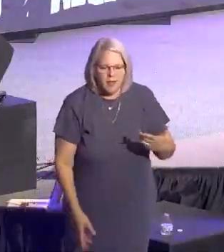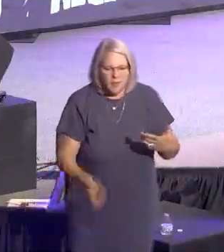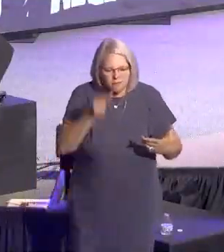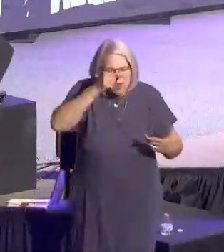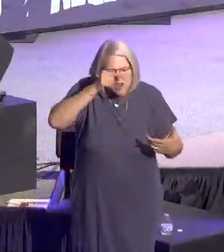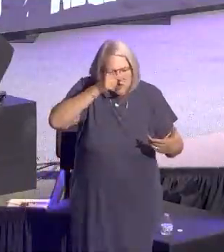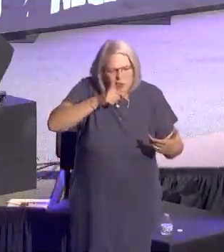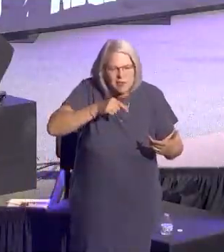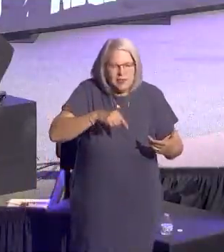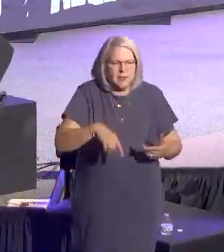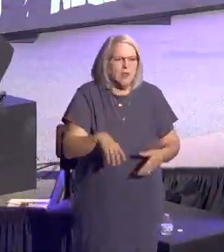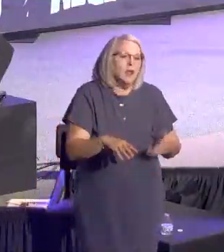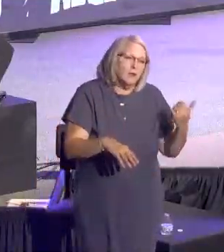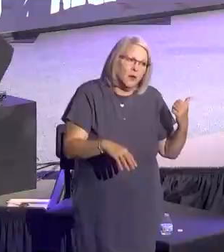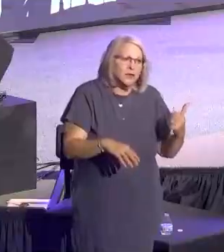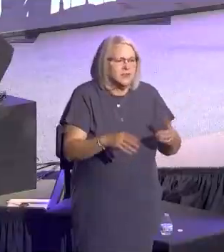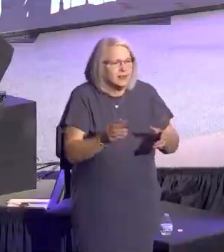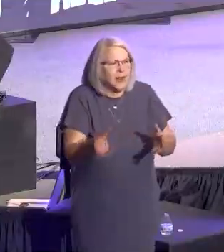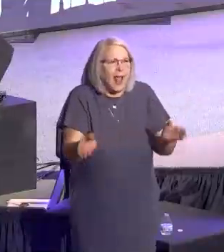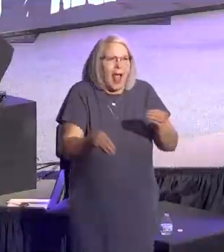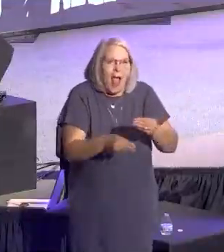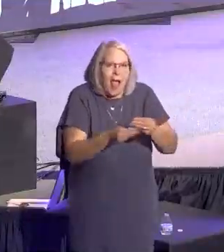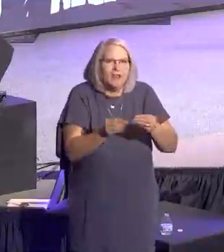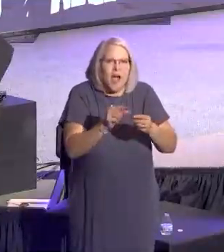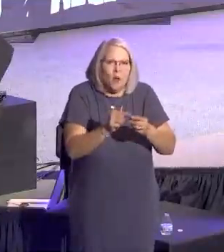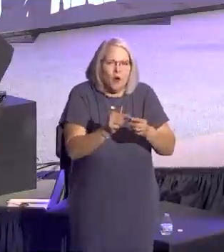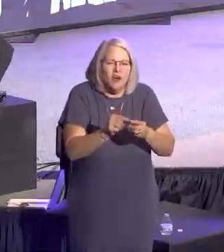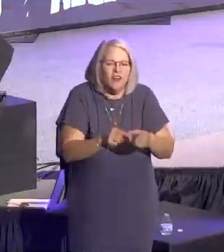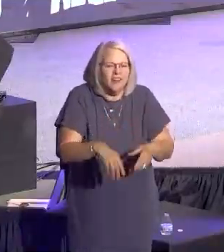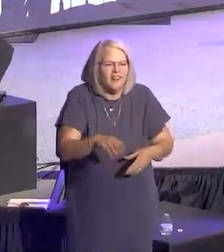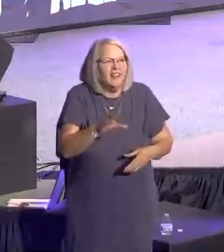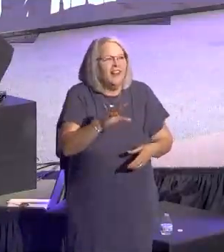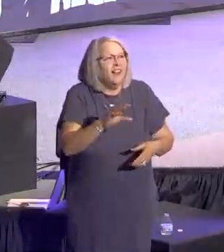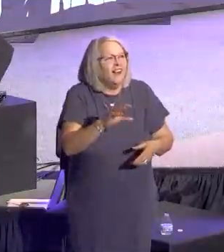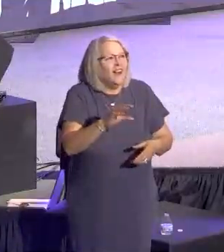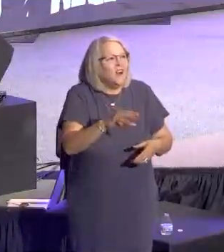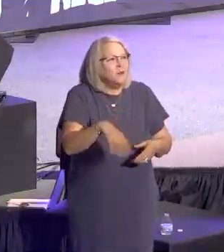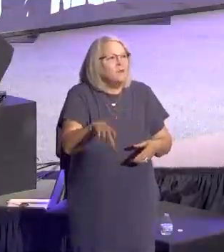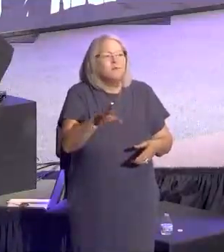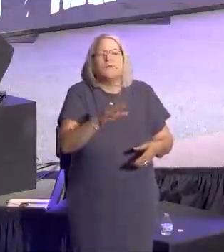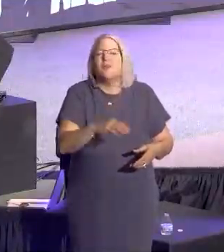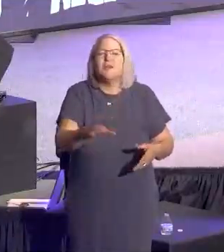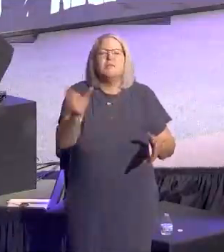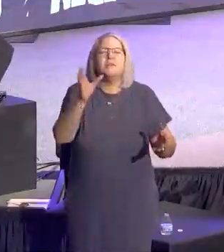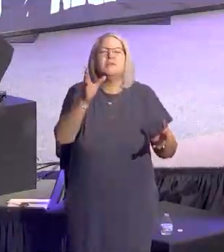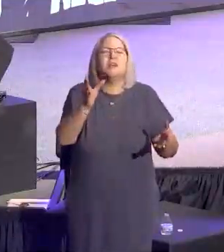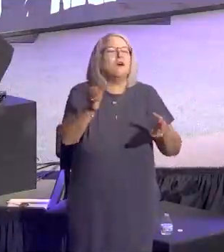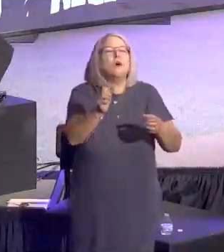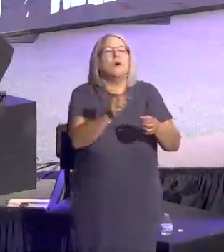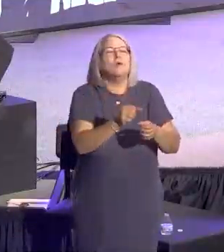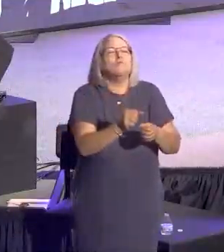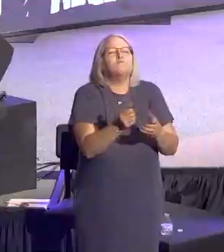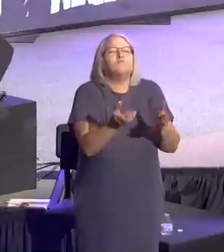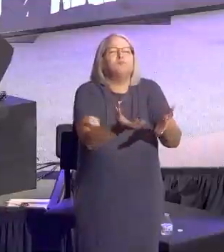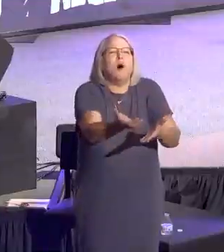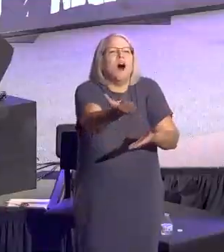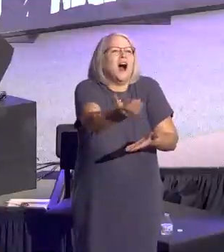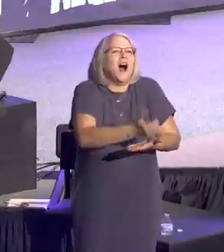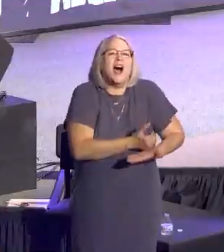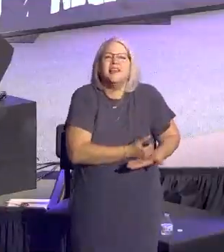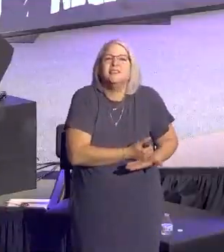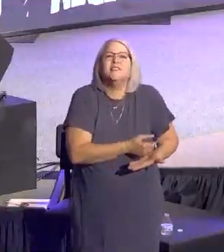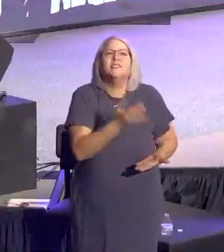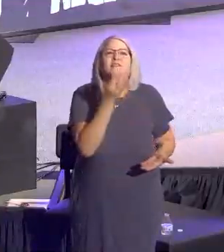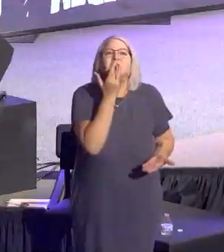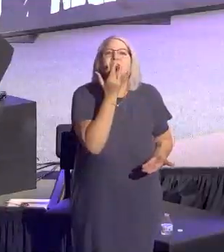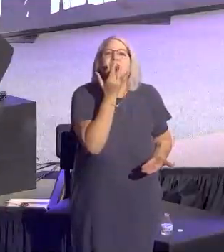the word is charis, all right? And it actually means this, unmerited favor. In other words, you